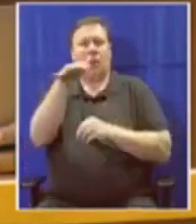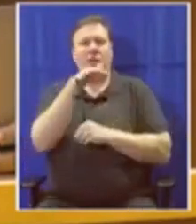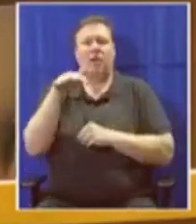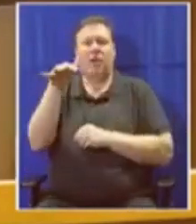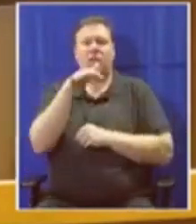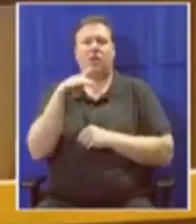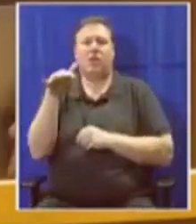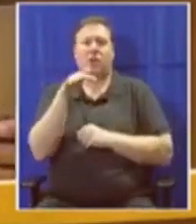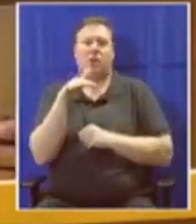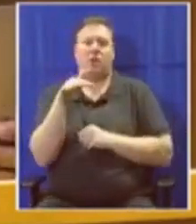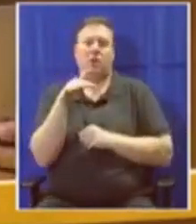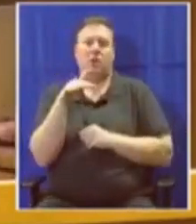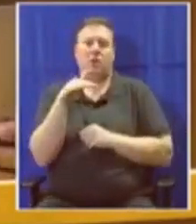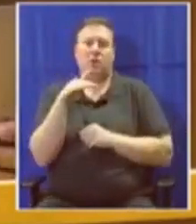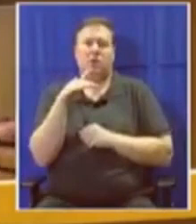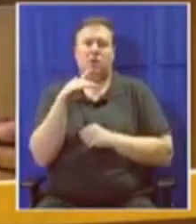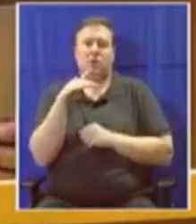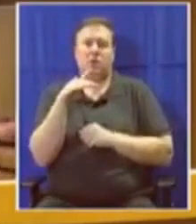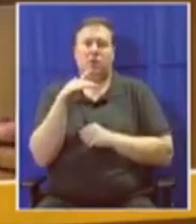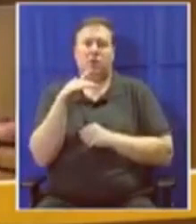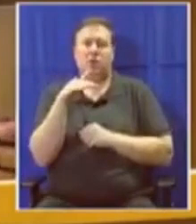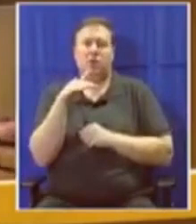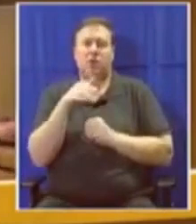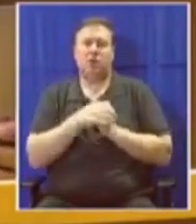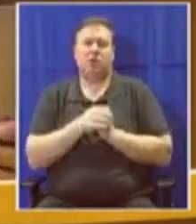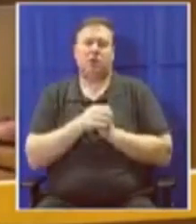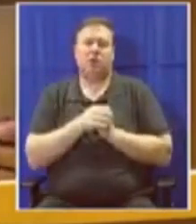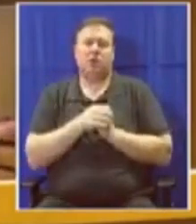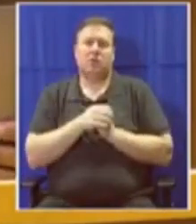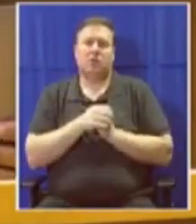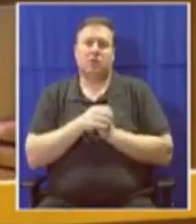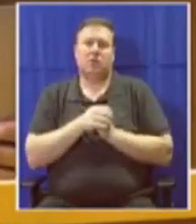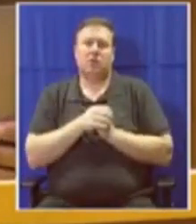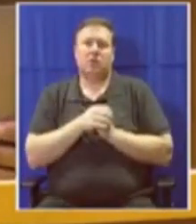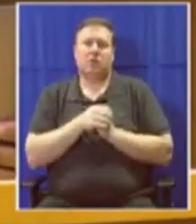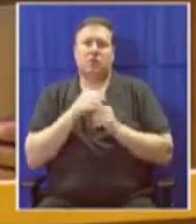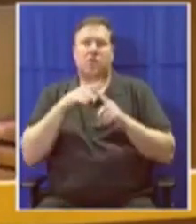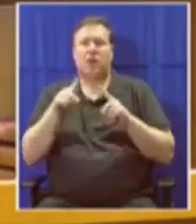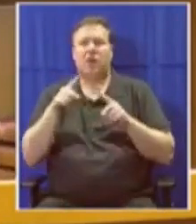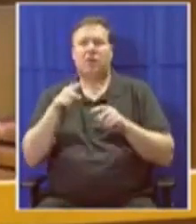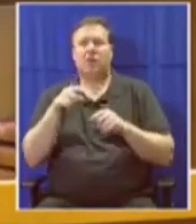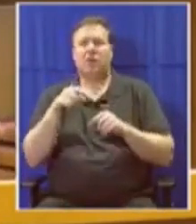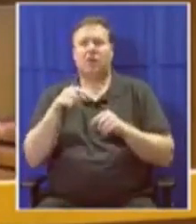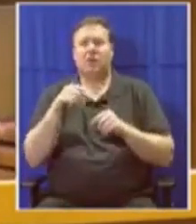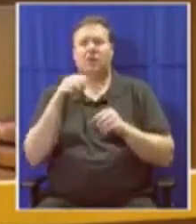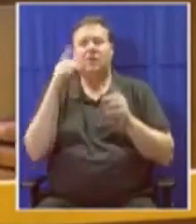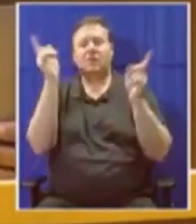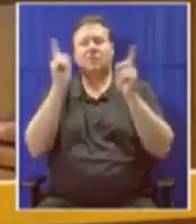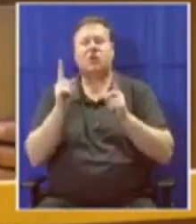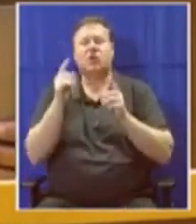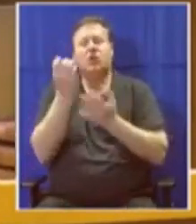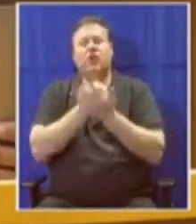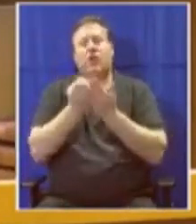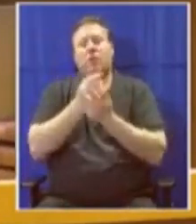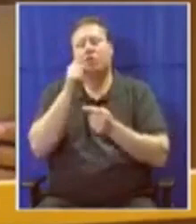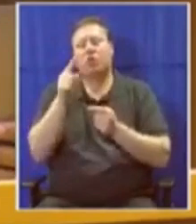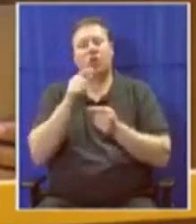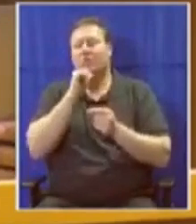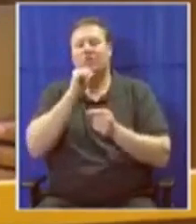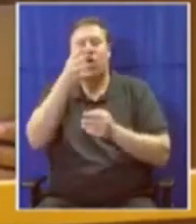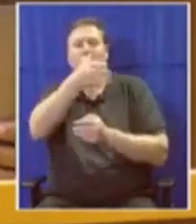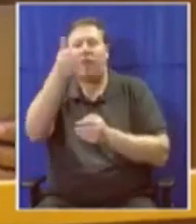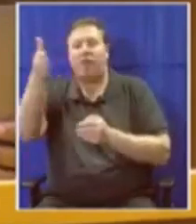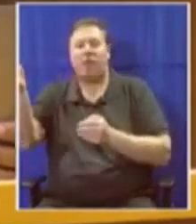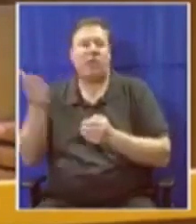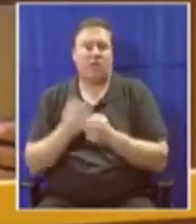ethabantu. But these SOEs are never there. They are put far away from people. There should be an aggressive stimulation in the economy in rural